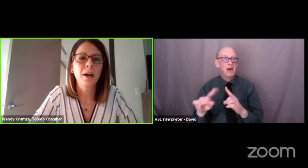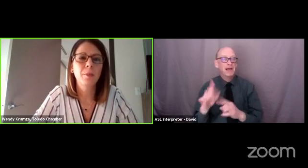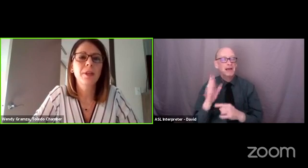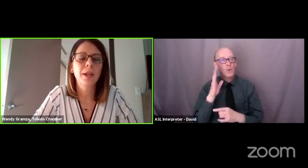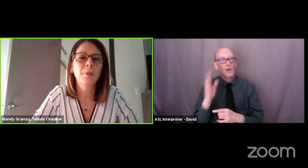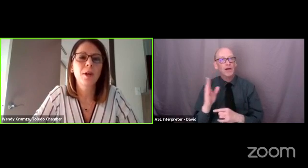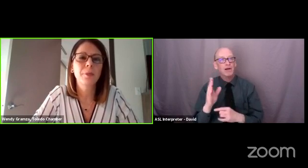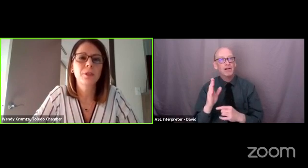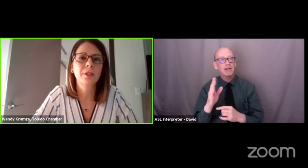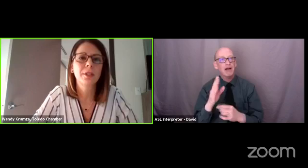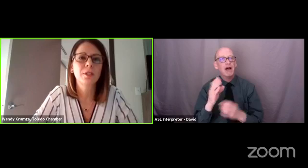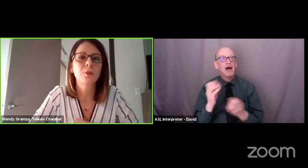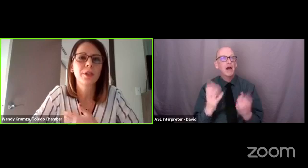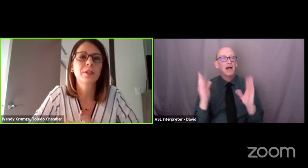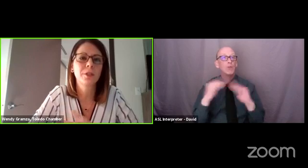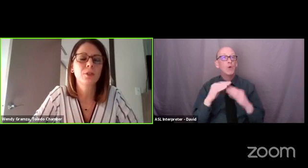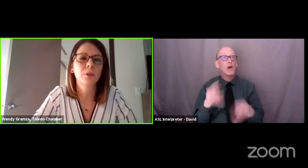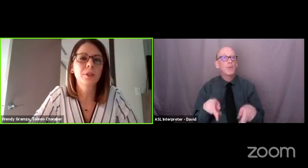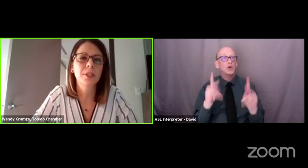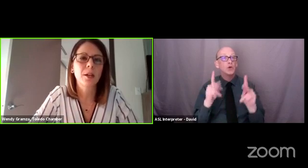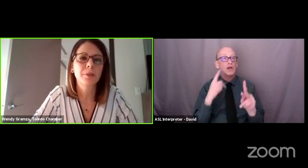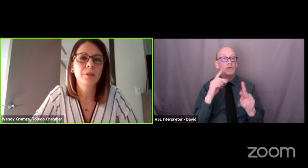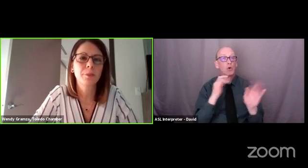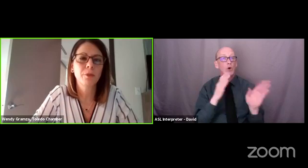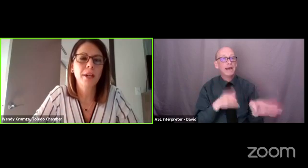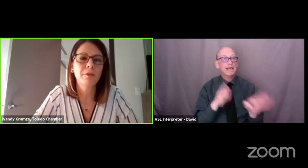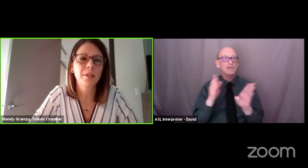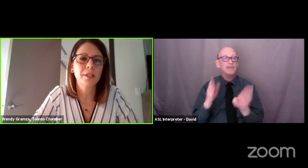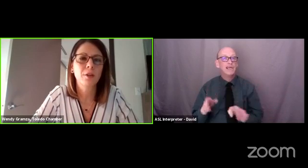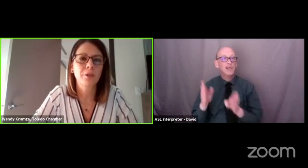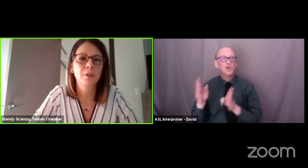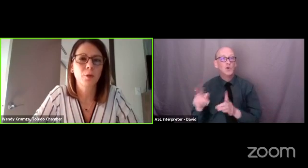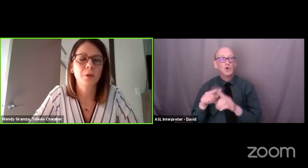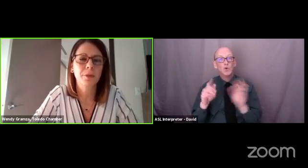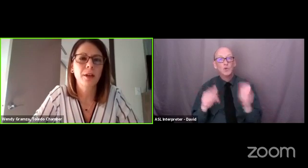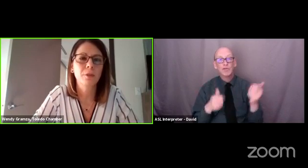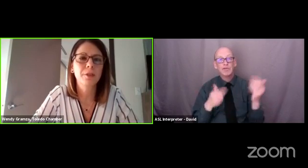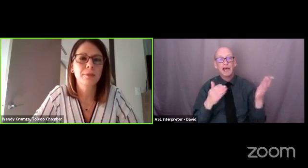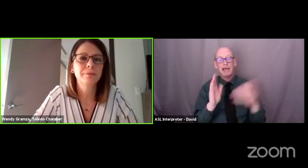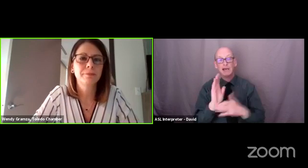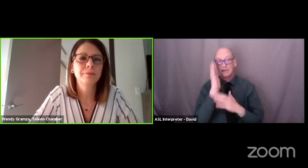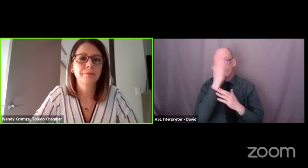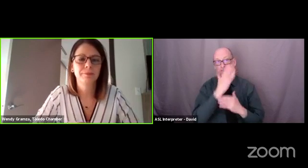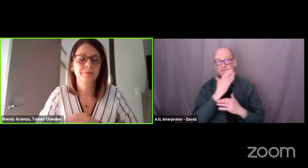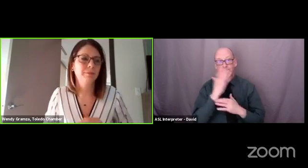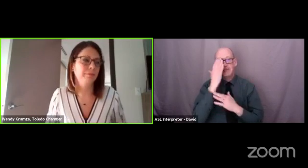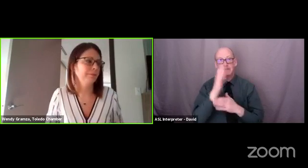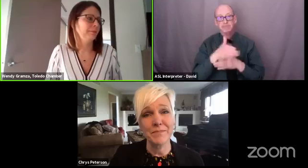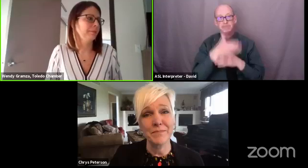be a lot more opportunities for individuals to provide face coverings for themselves.